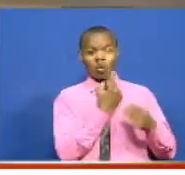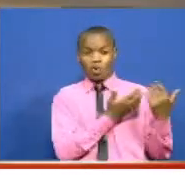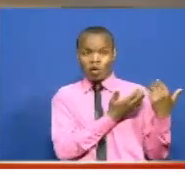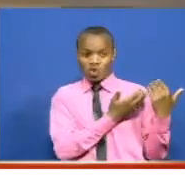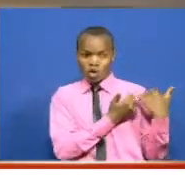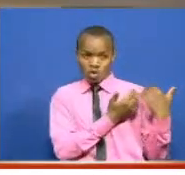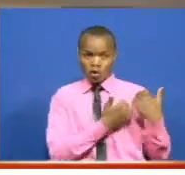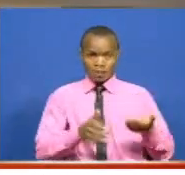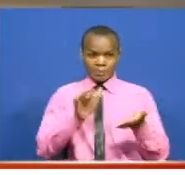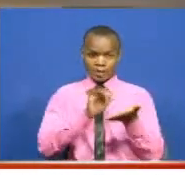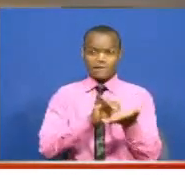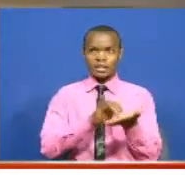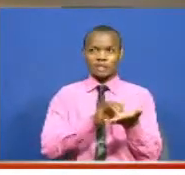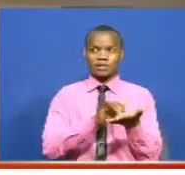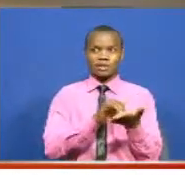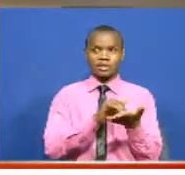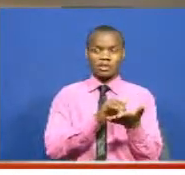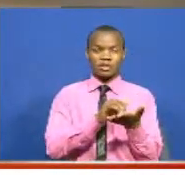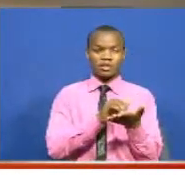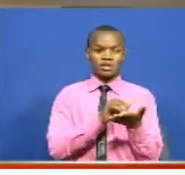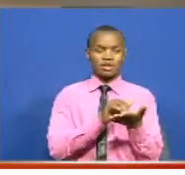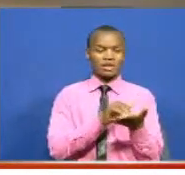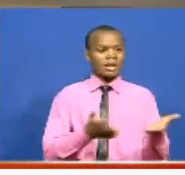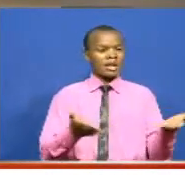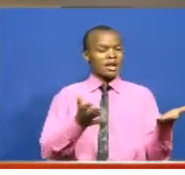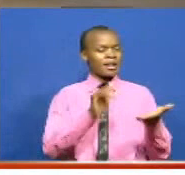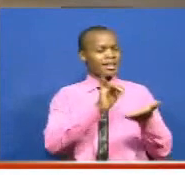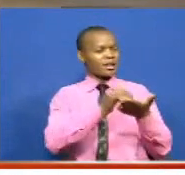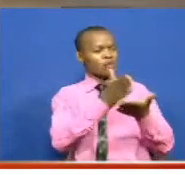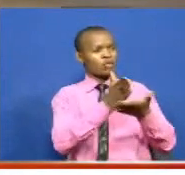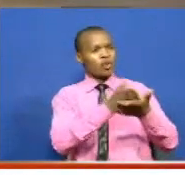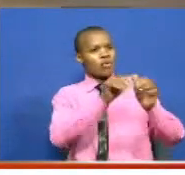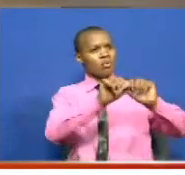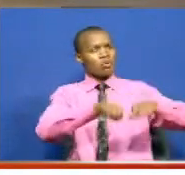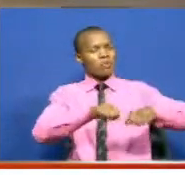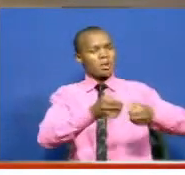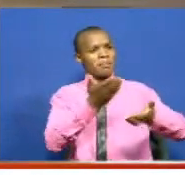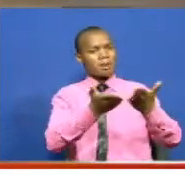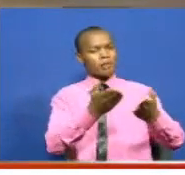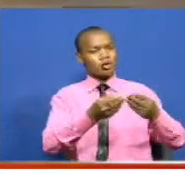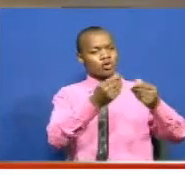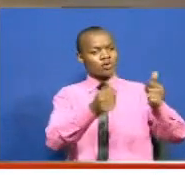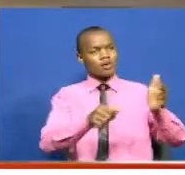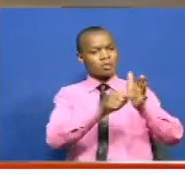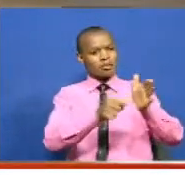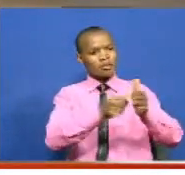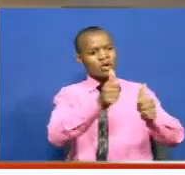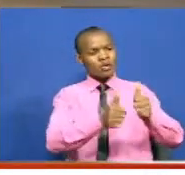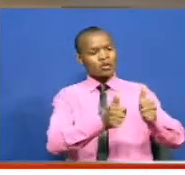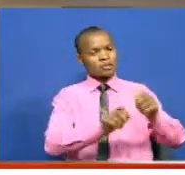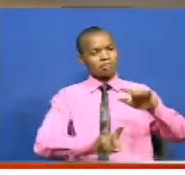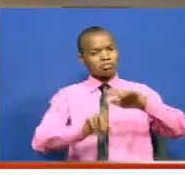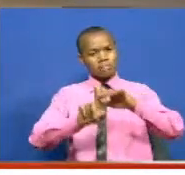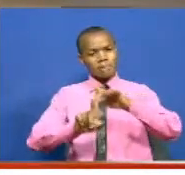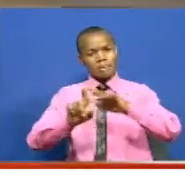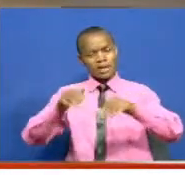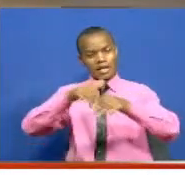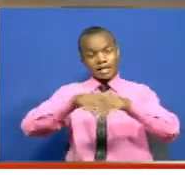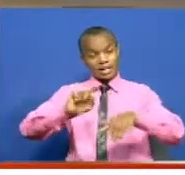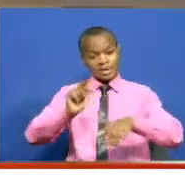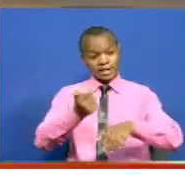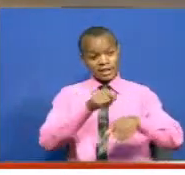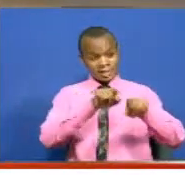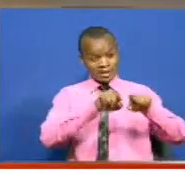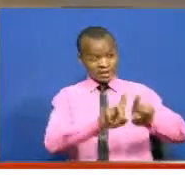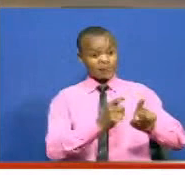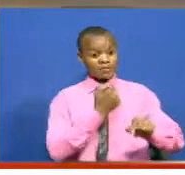is actually it, this is the it for us, this is what is going to fix all the issues we are facing as a country, what you're saying is it's just